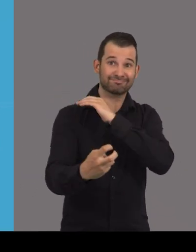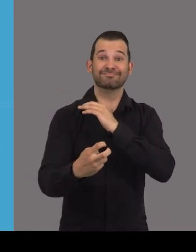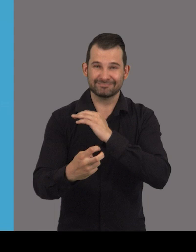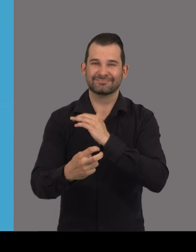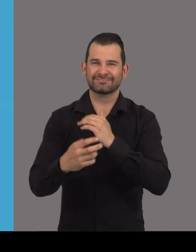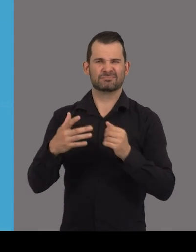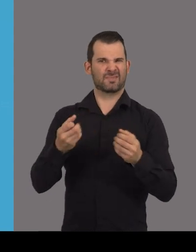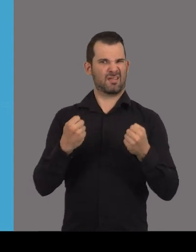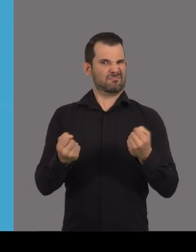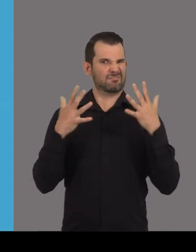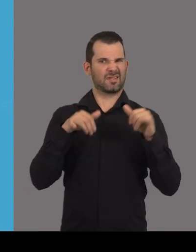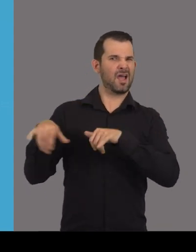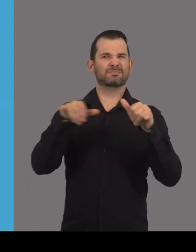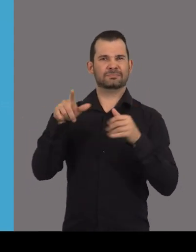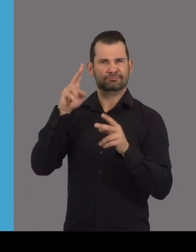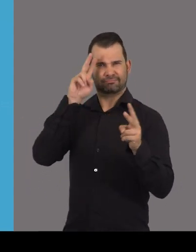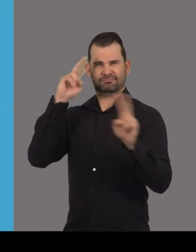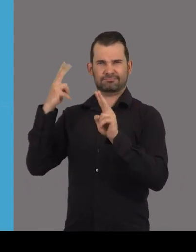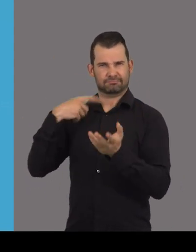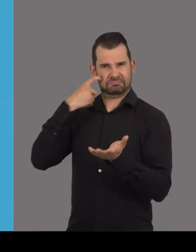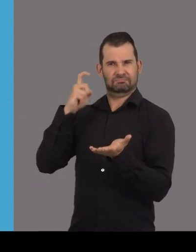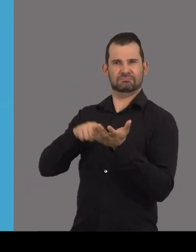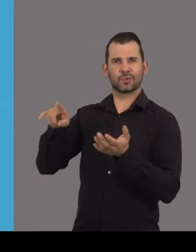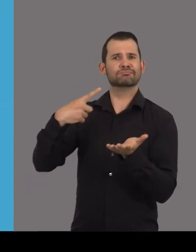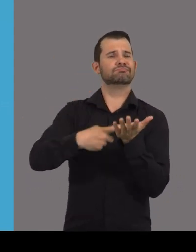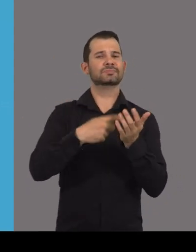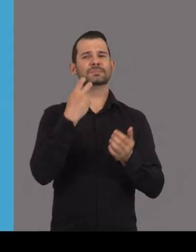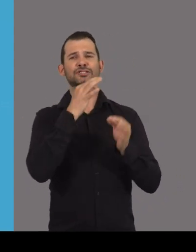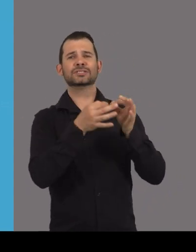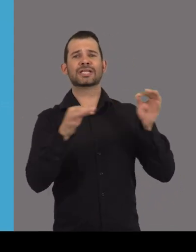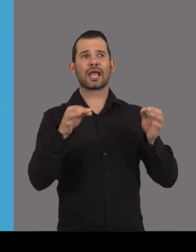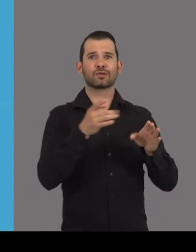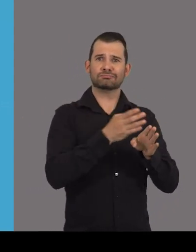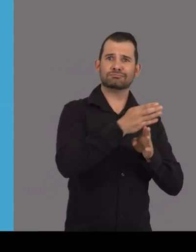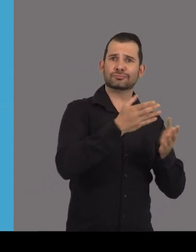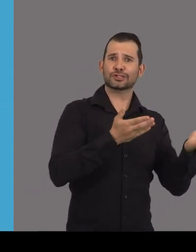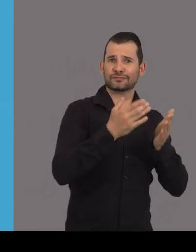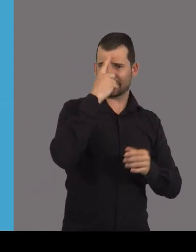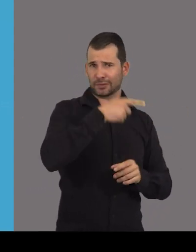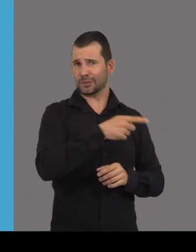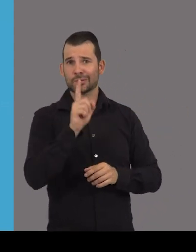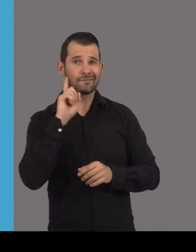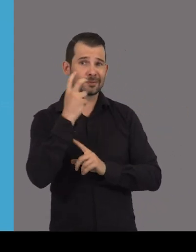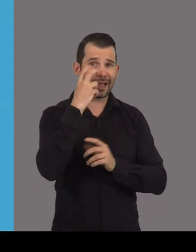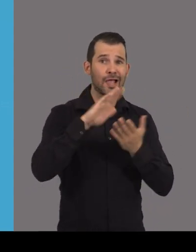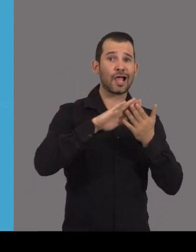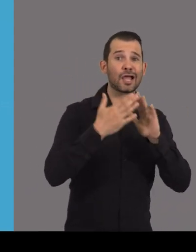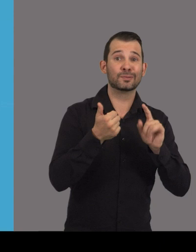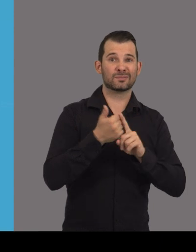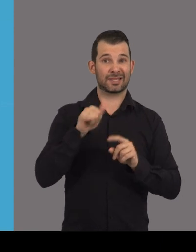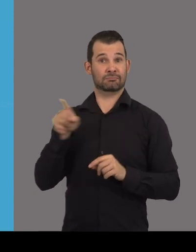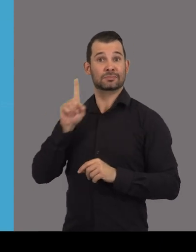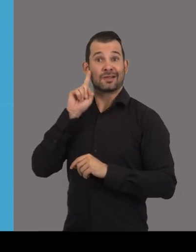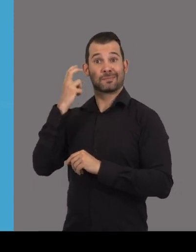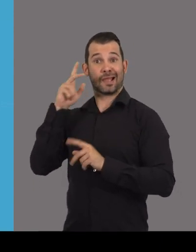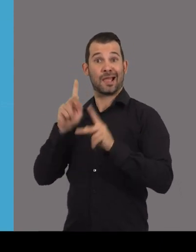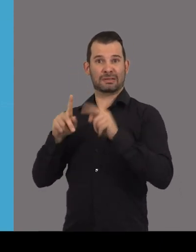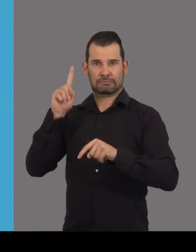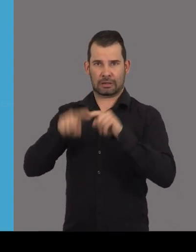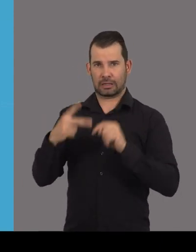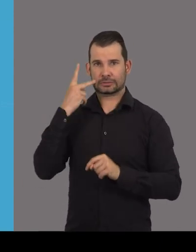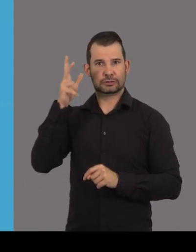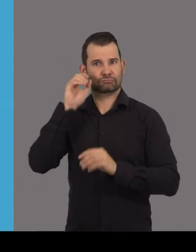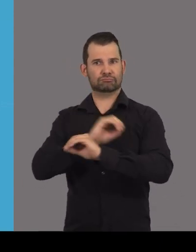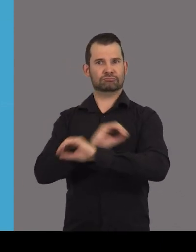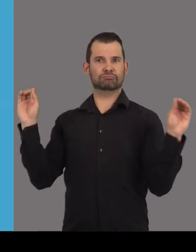All right, so let's jump right into it. A common misconception I hear when talking about SLP services for the deafblind community is that deafblind